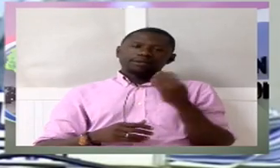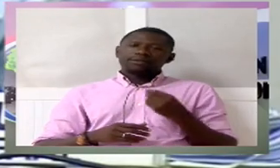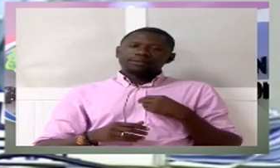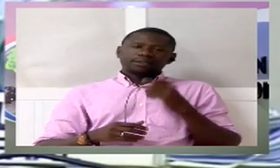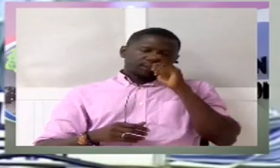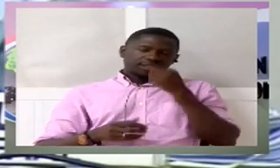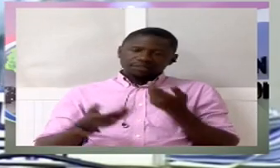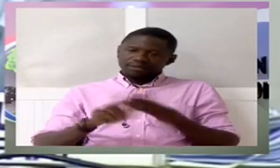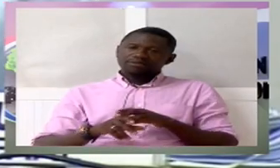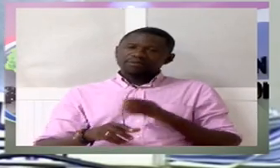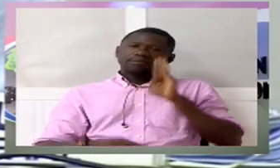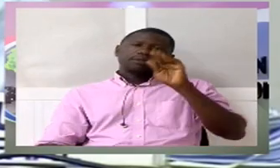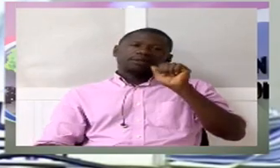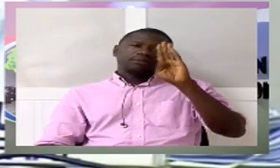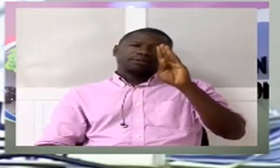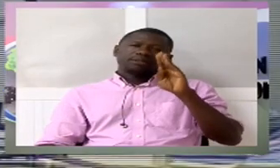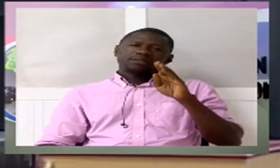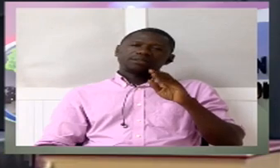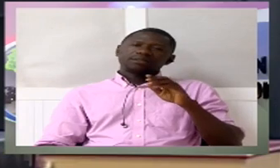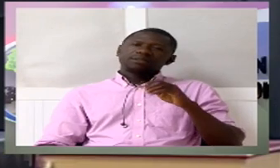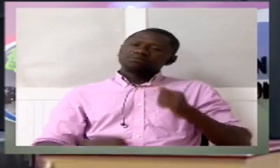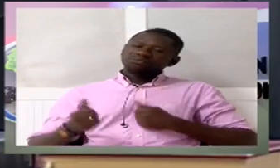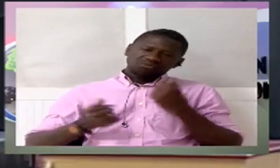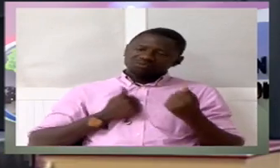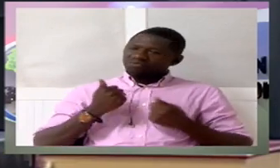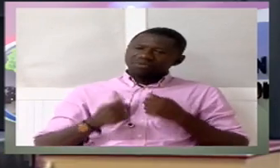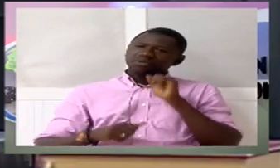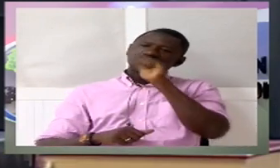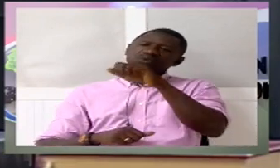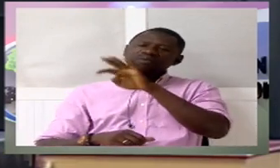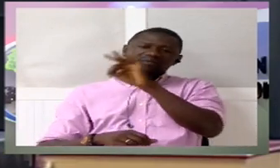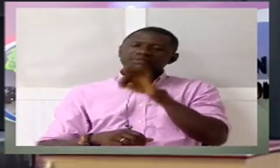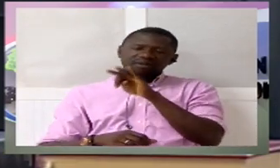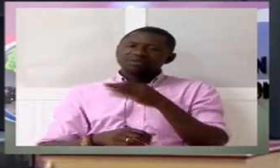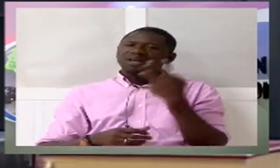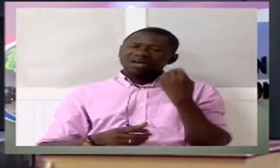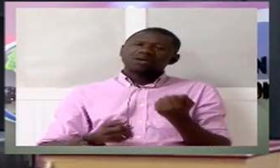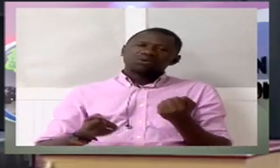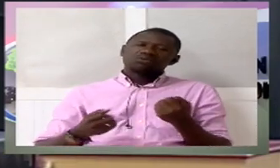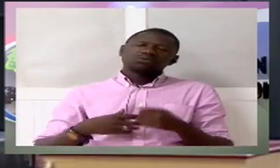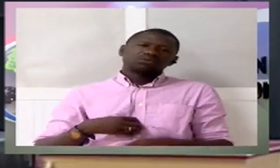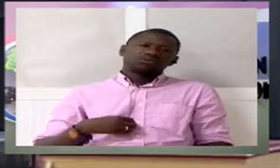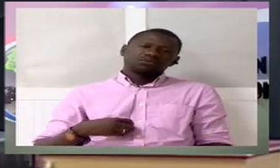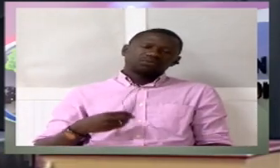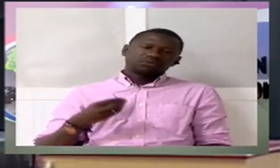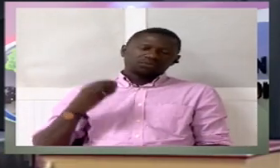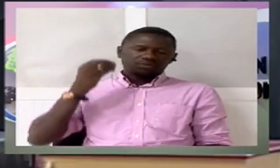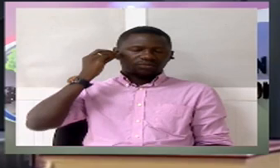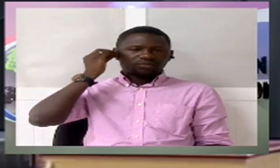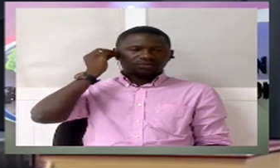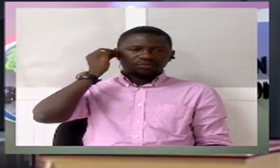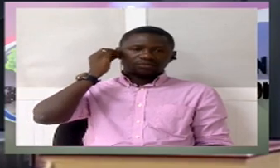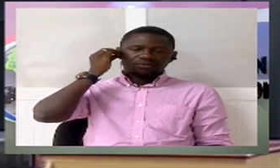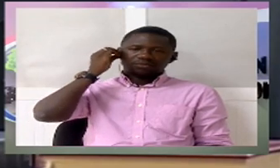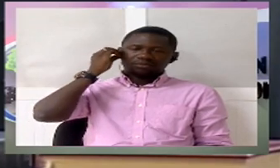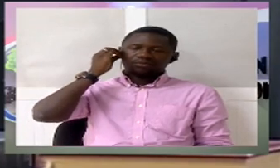Baba impact your family? Baba la saya ay Allah dimbayal ay akole ay mun kole asikule le sawema ay batande